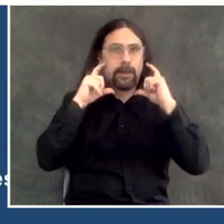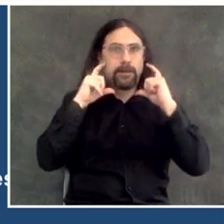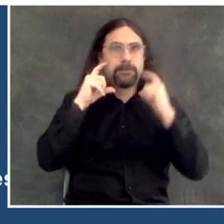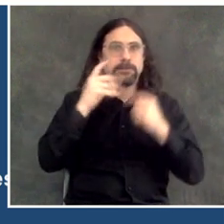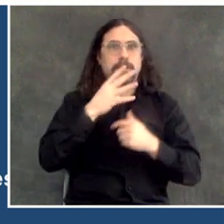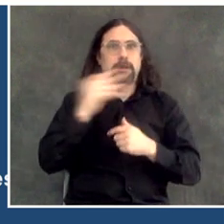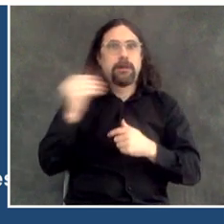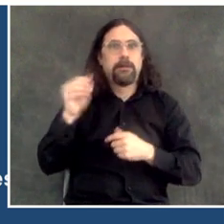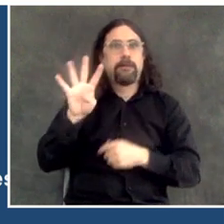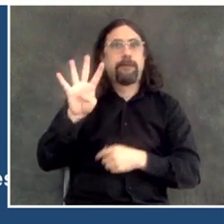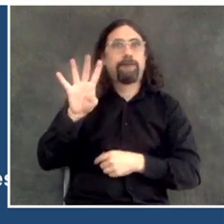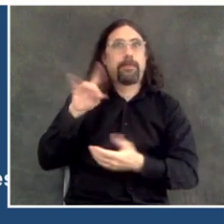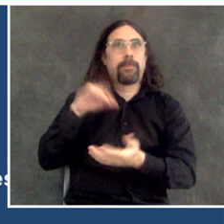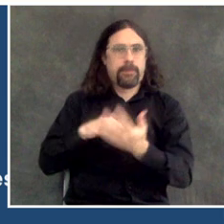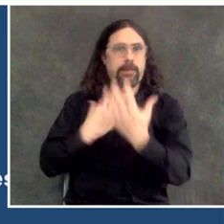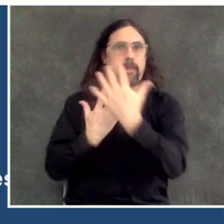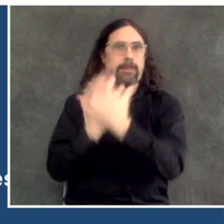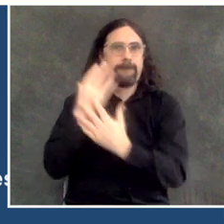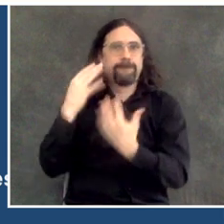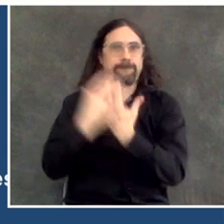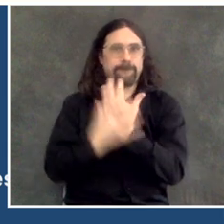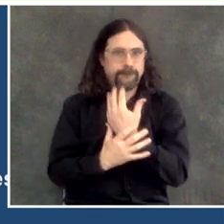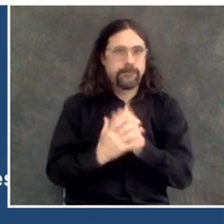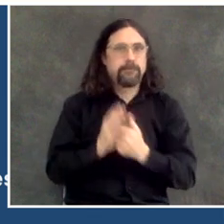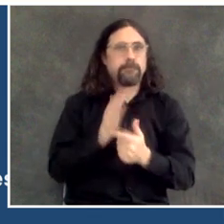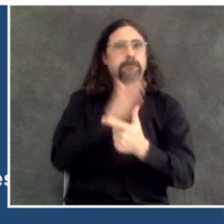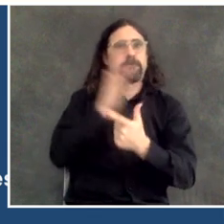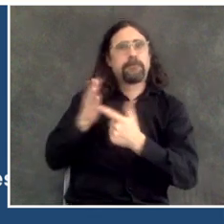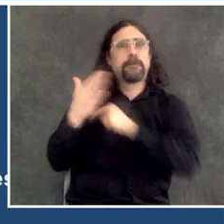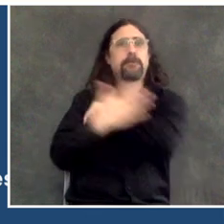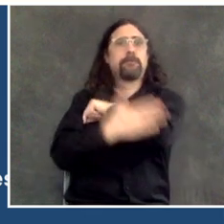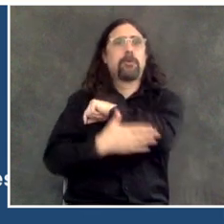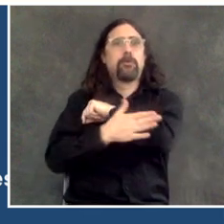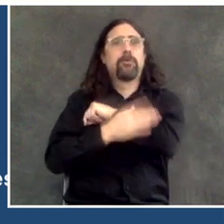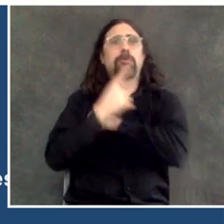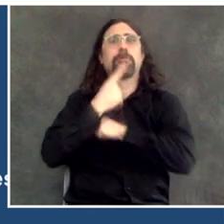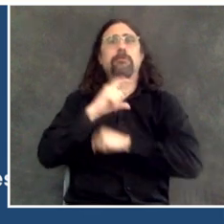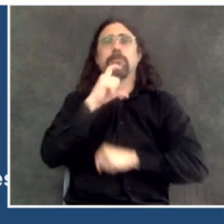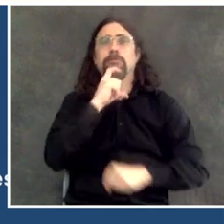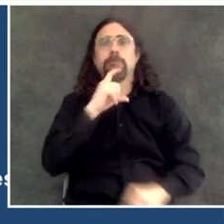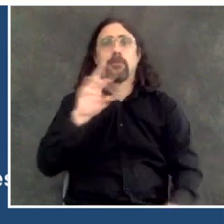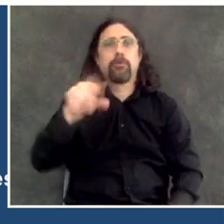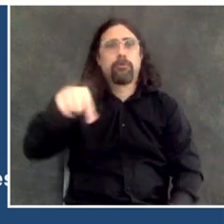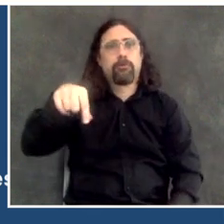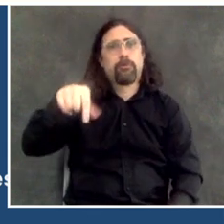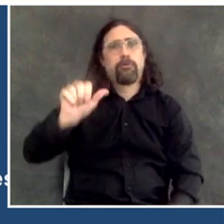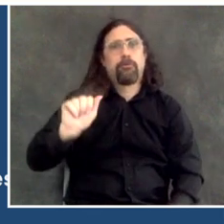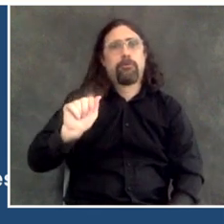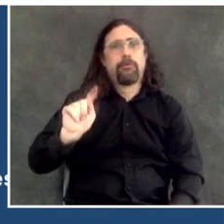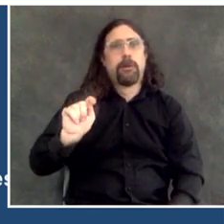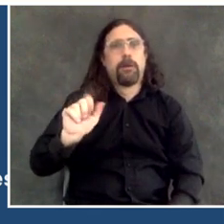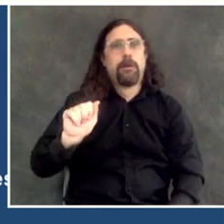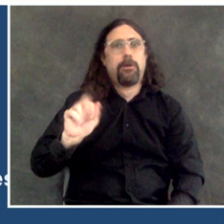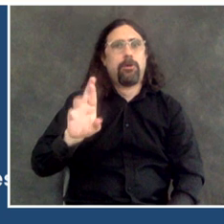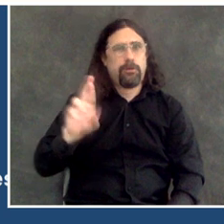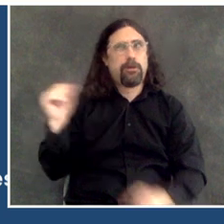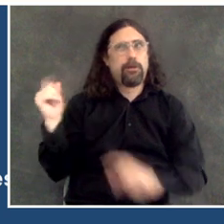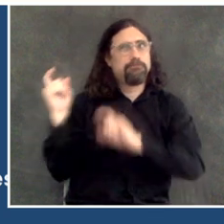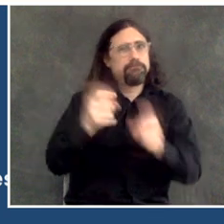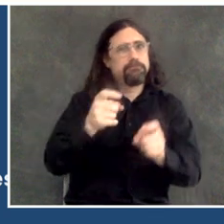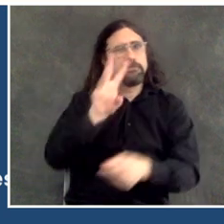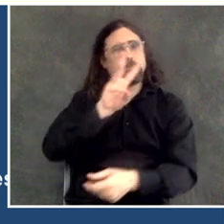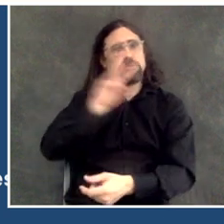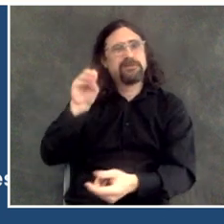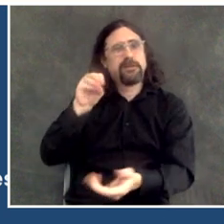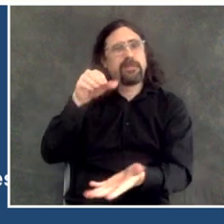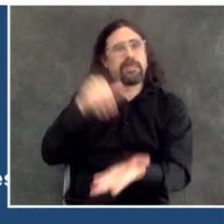Natisis, 70,000 respirators and surgical masks. The Met, 33,000 gloves, great